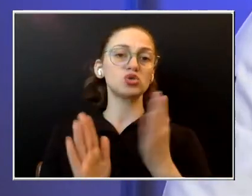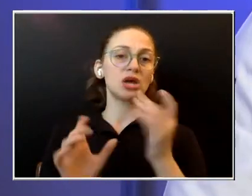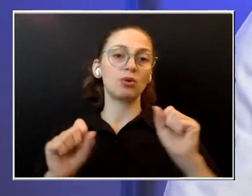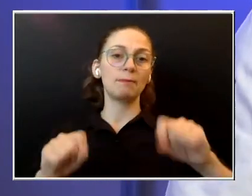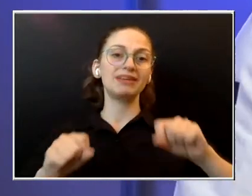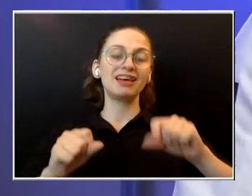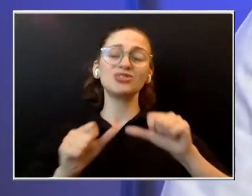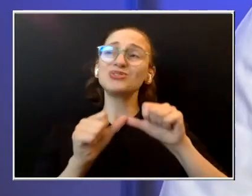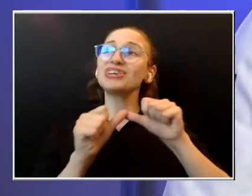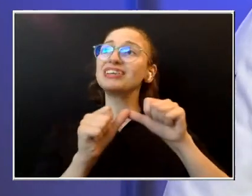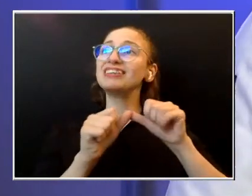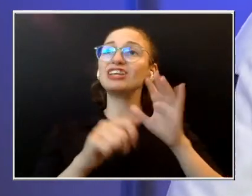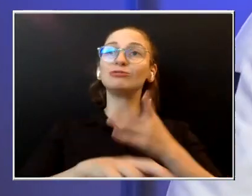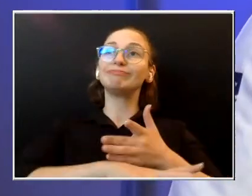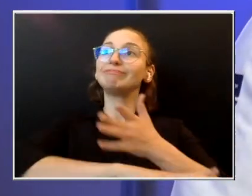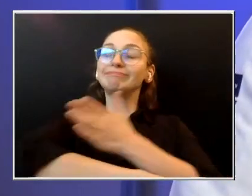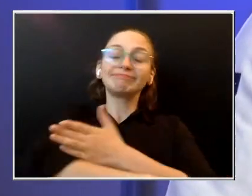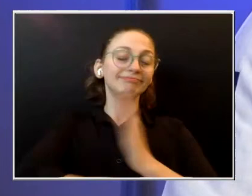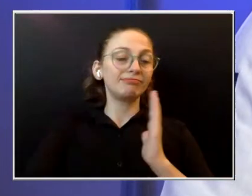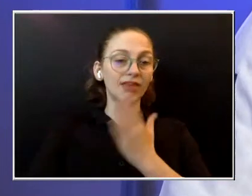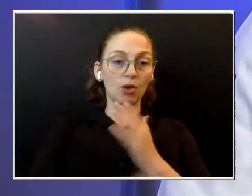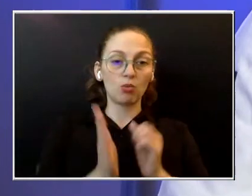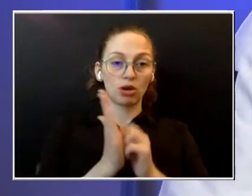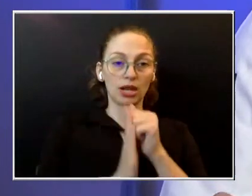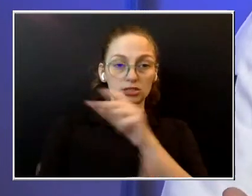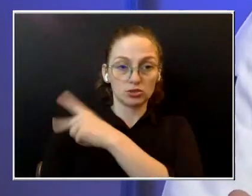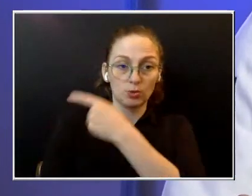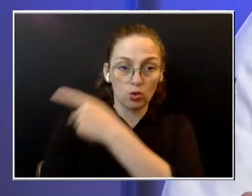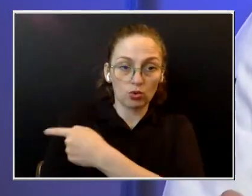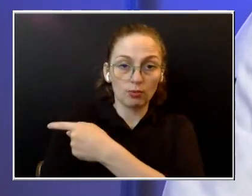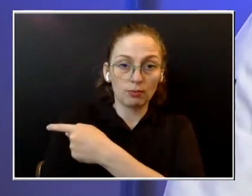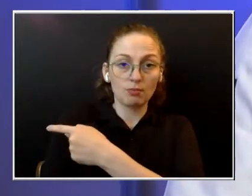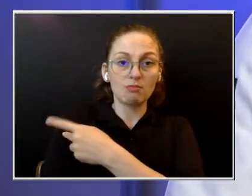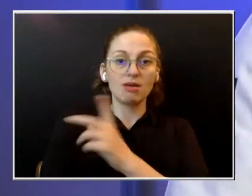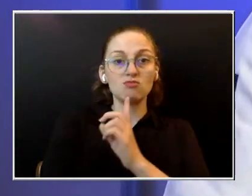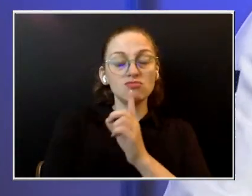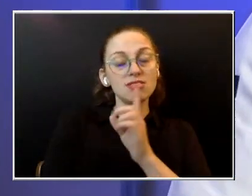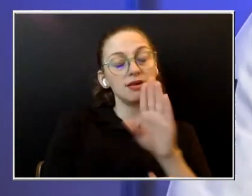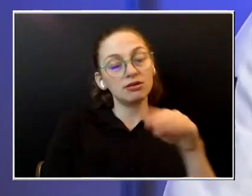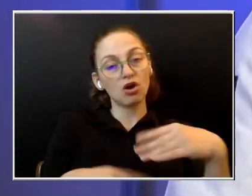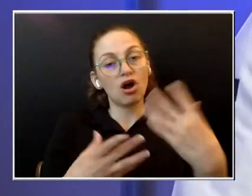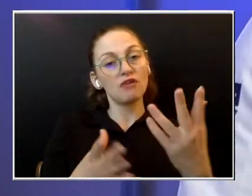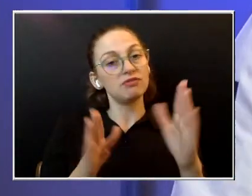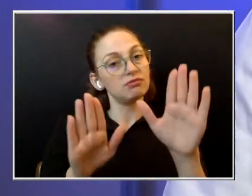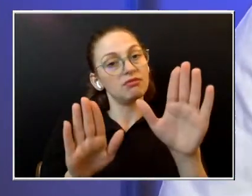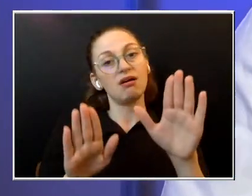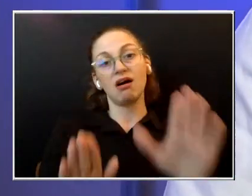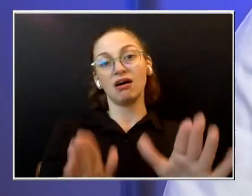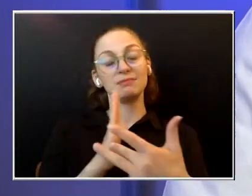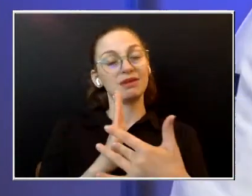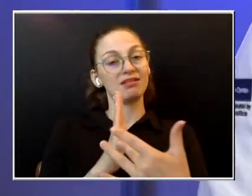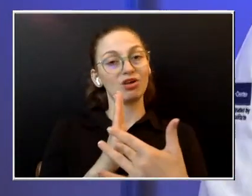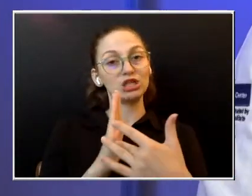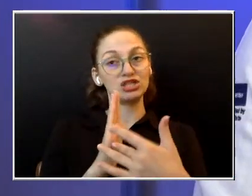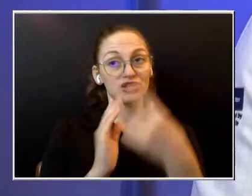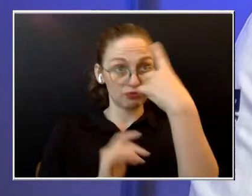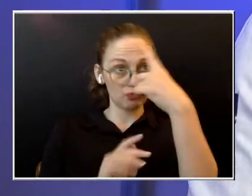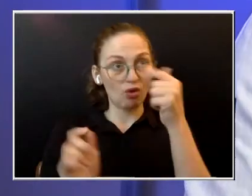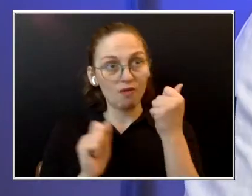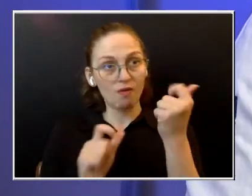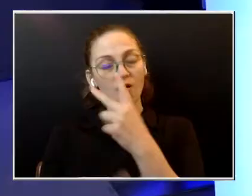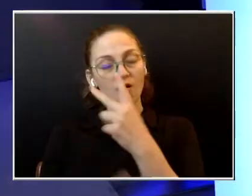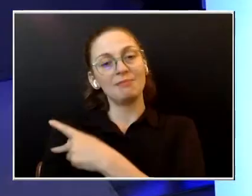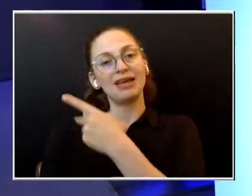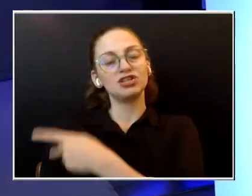cancer program, and really offer such an awesome technology to all of our patients that could really be beneficial for a lot of